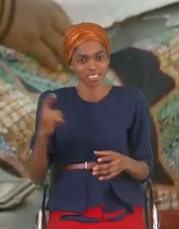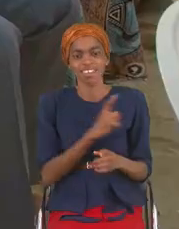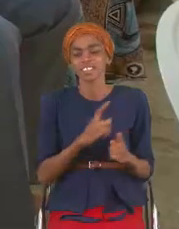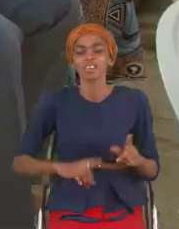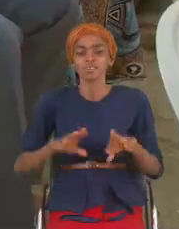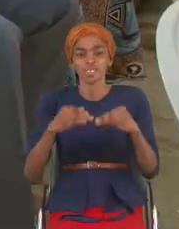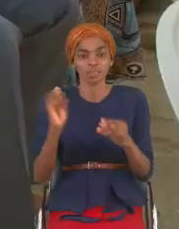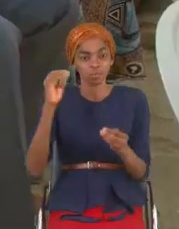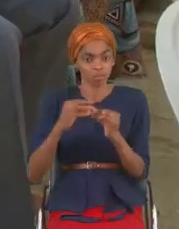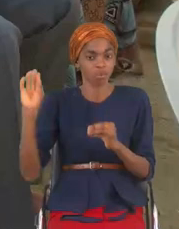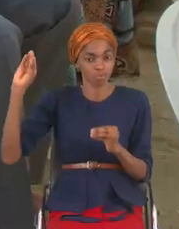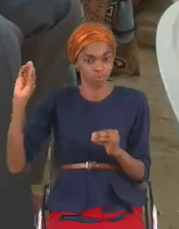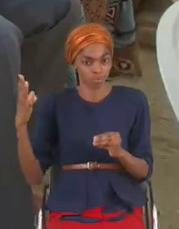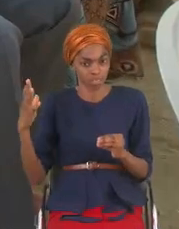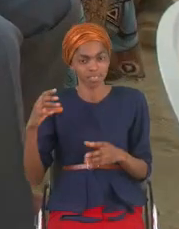you more grace.